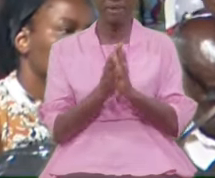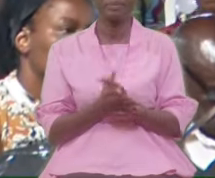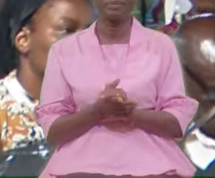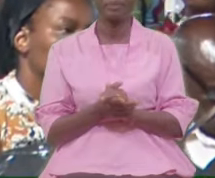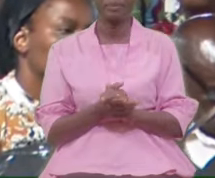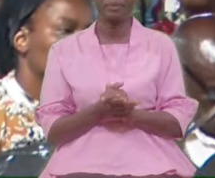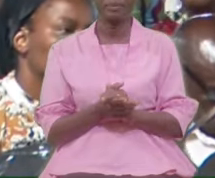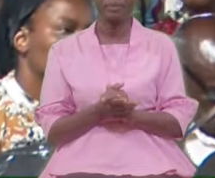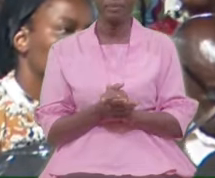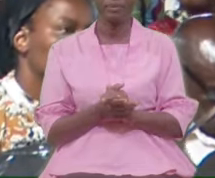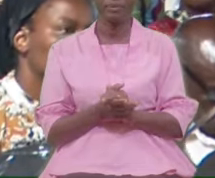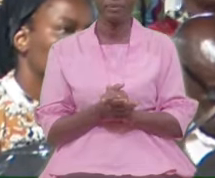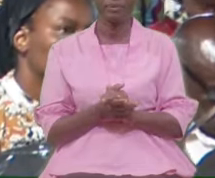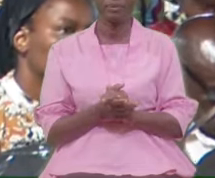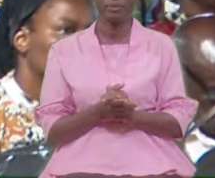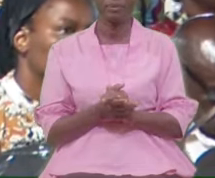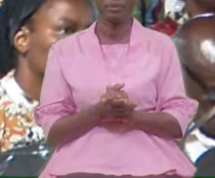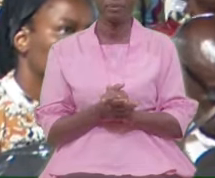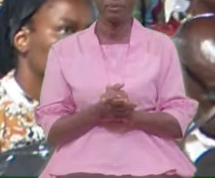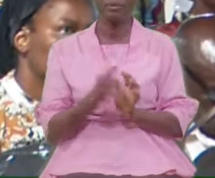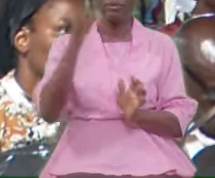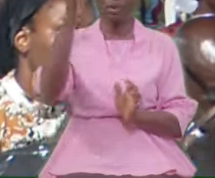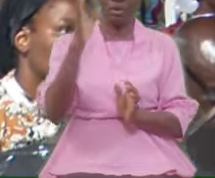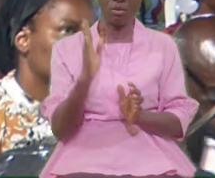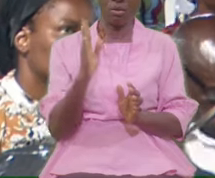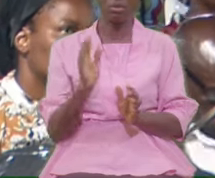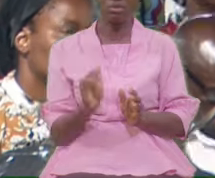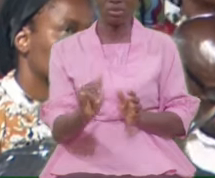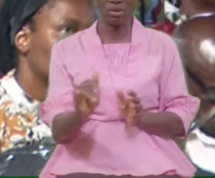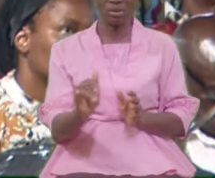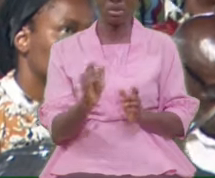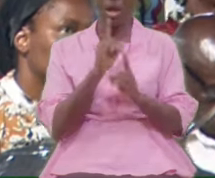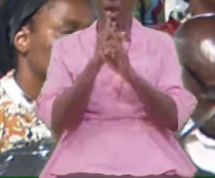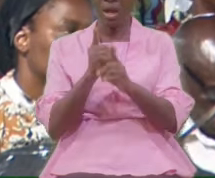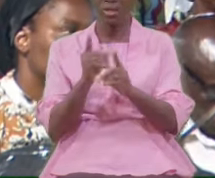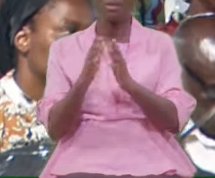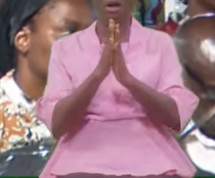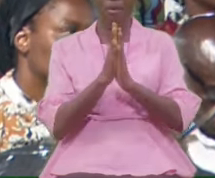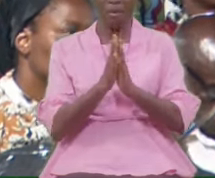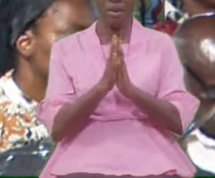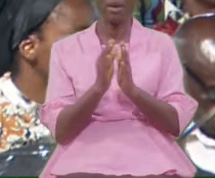prayer God ste an pray ang